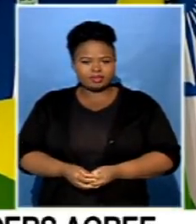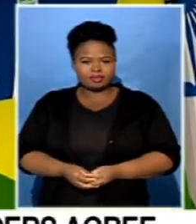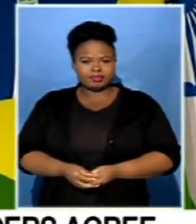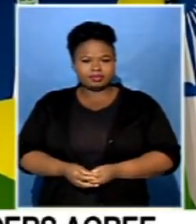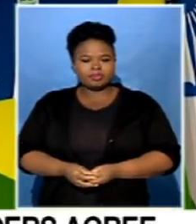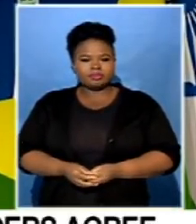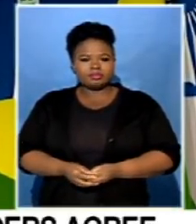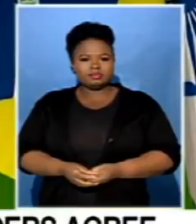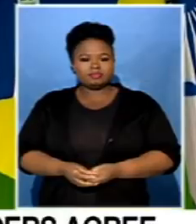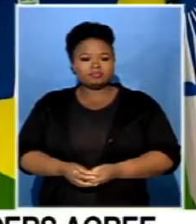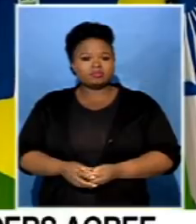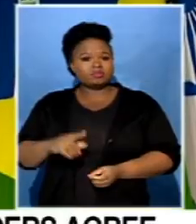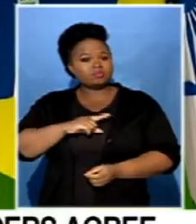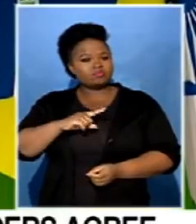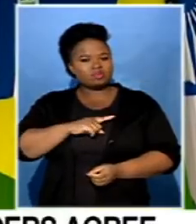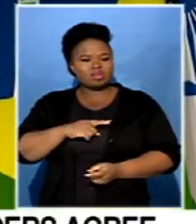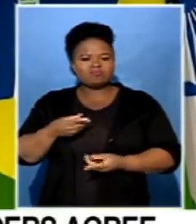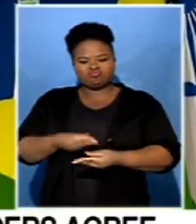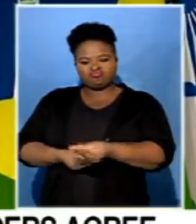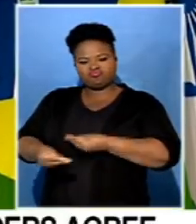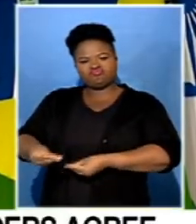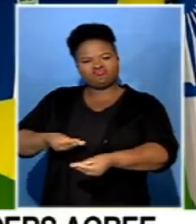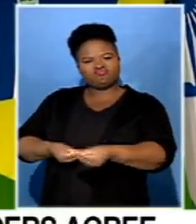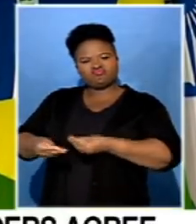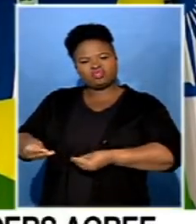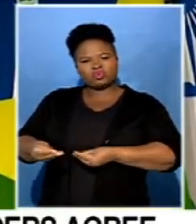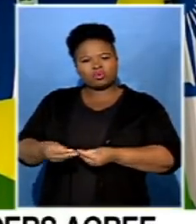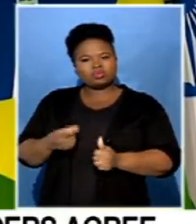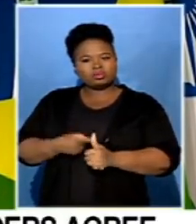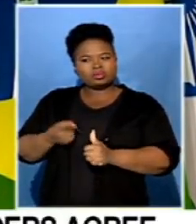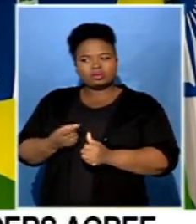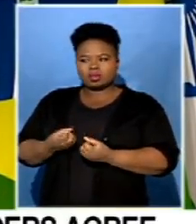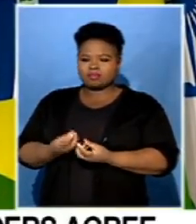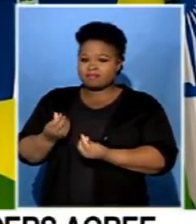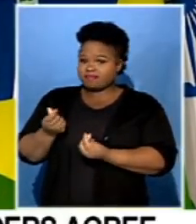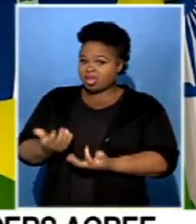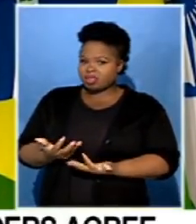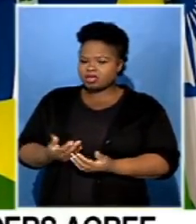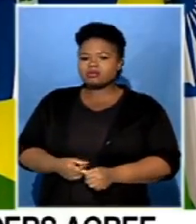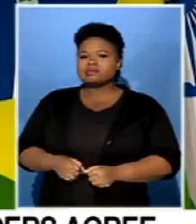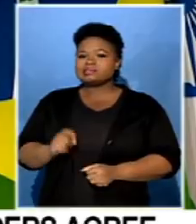Based on exchange rate calculation, these countries account for